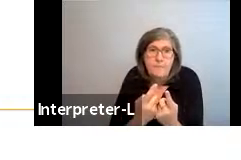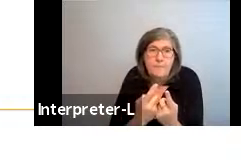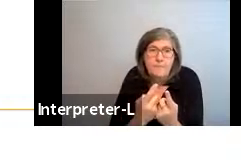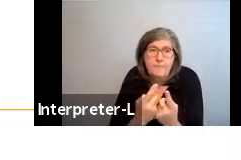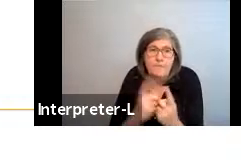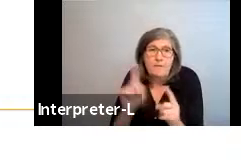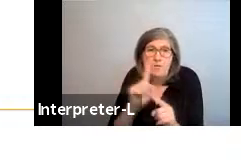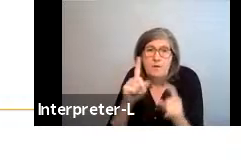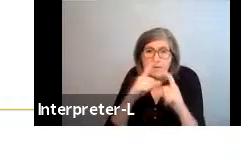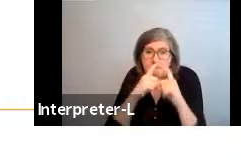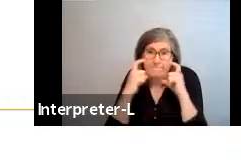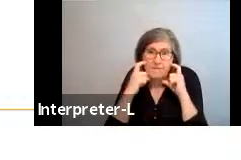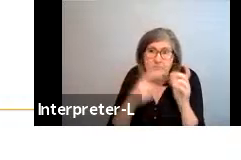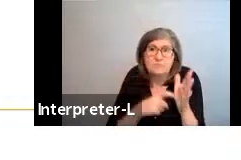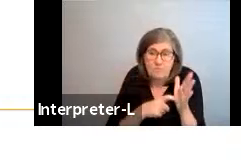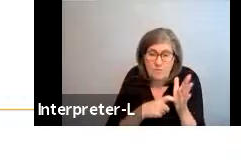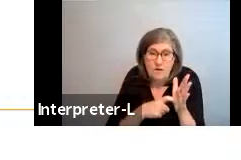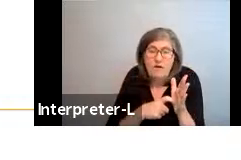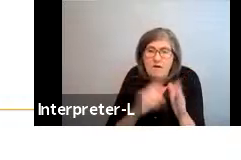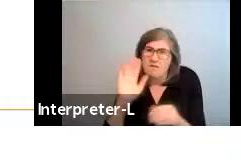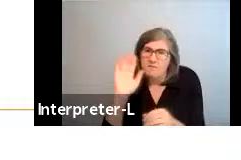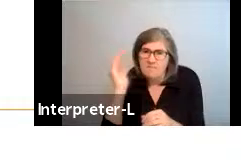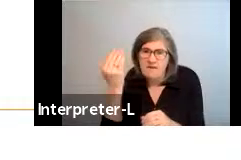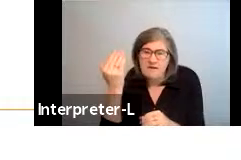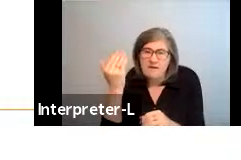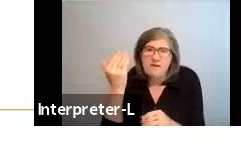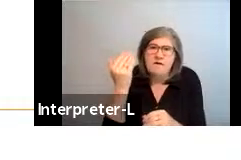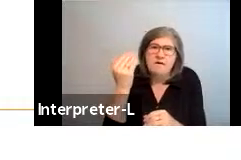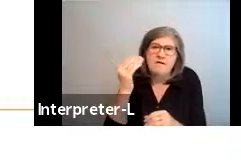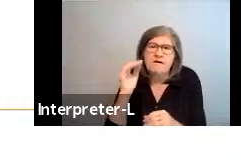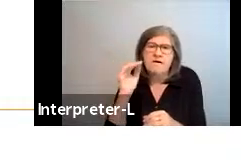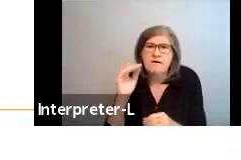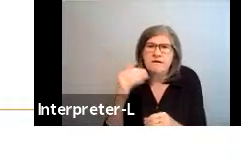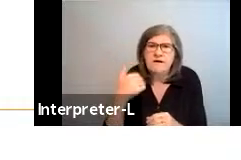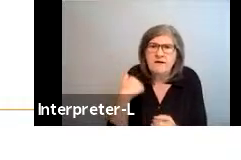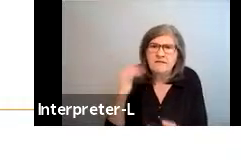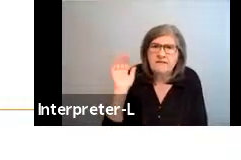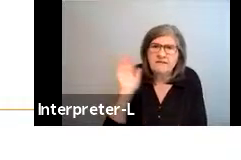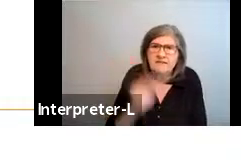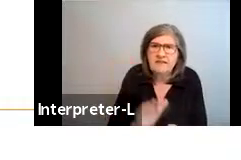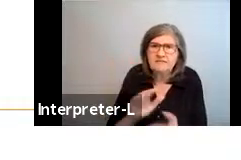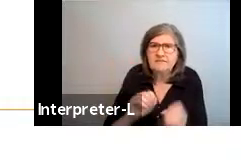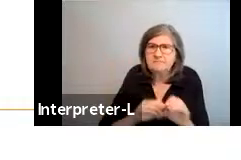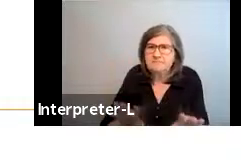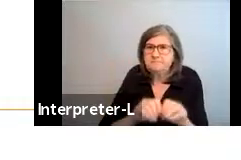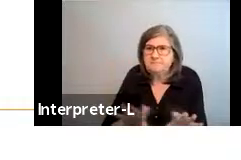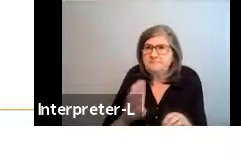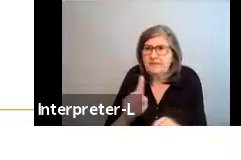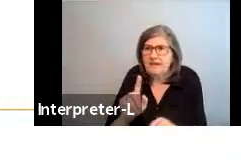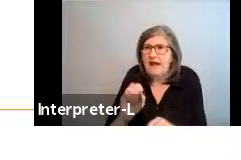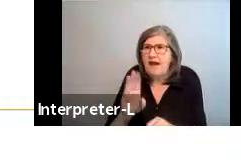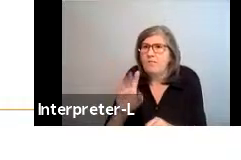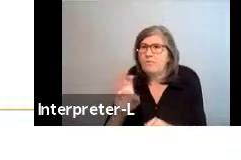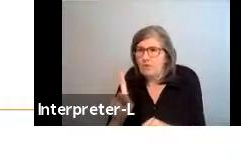masks are required, it appears that there are fewer active outbreaks